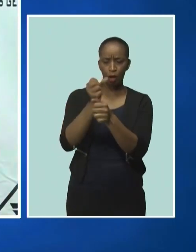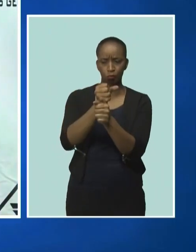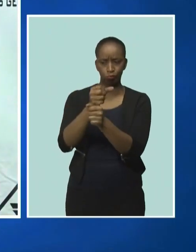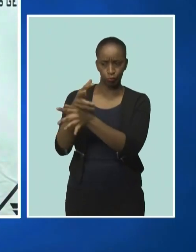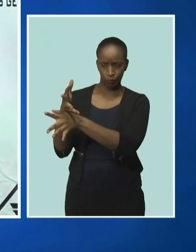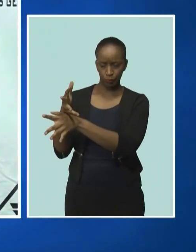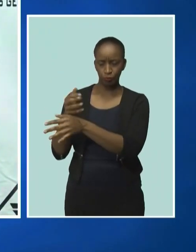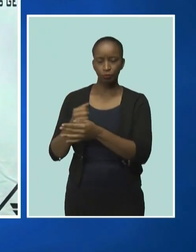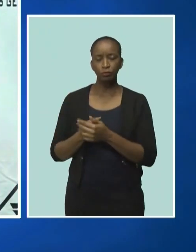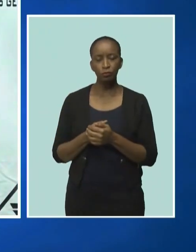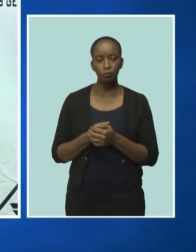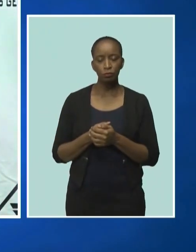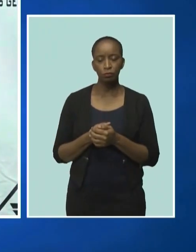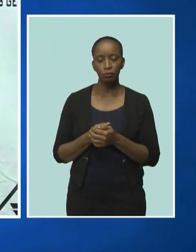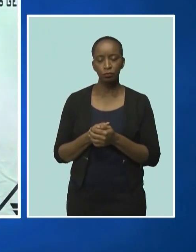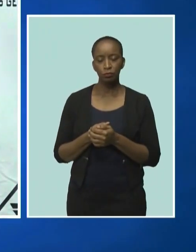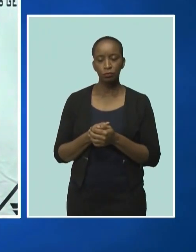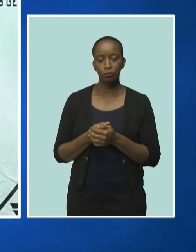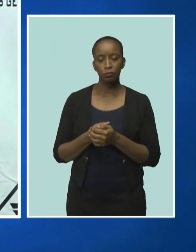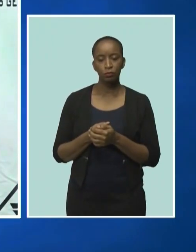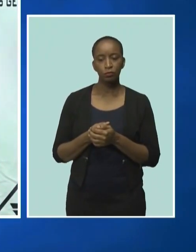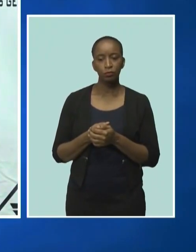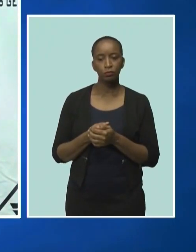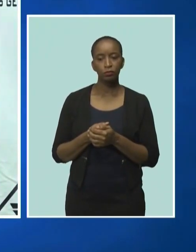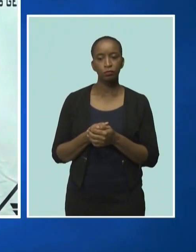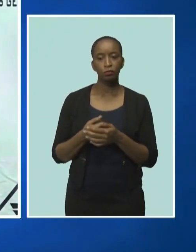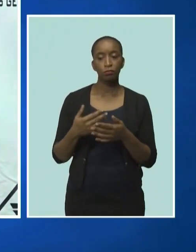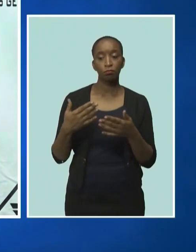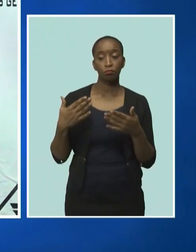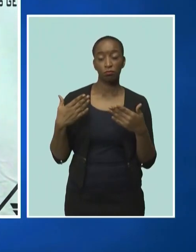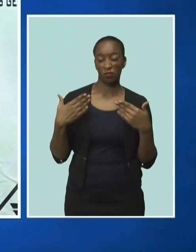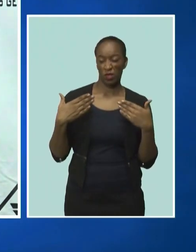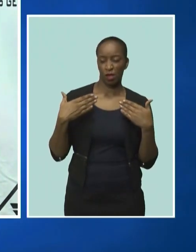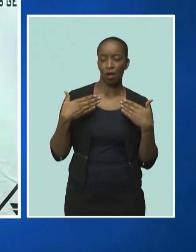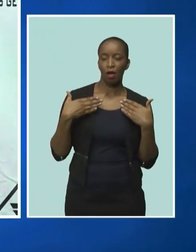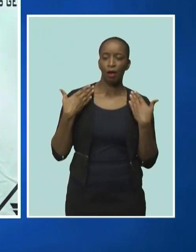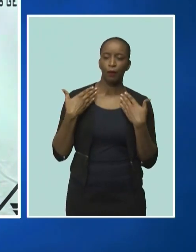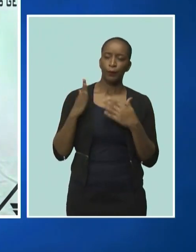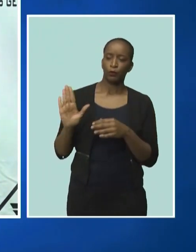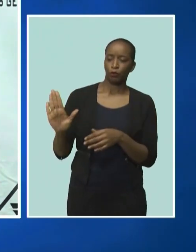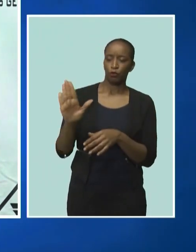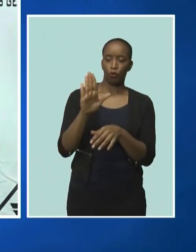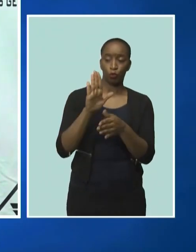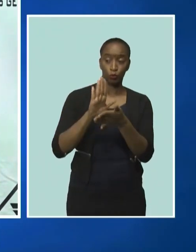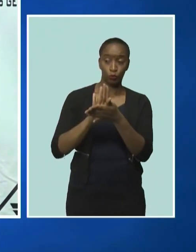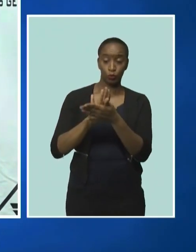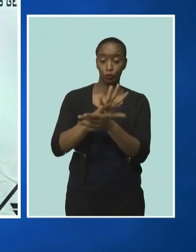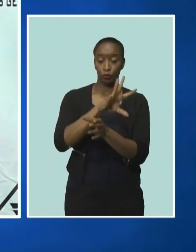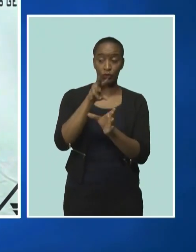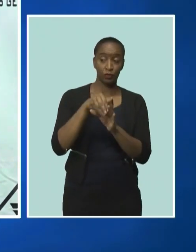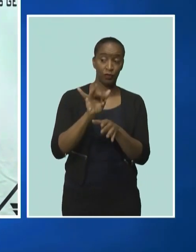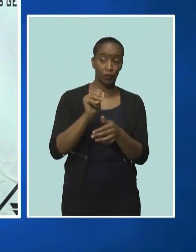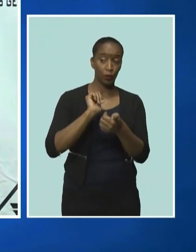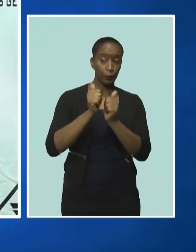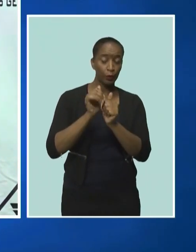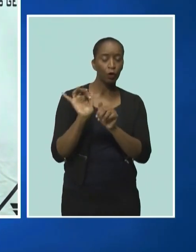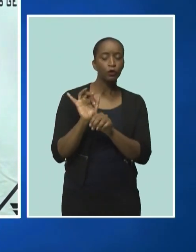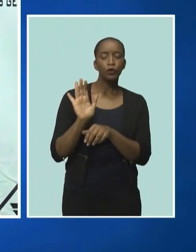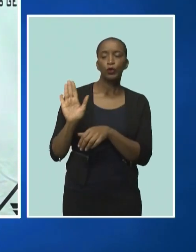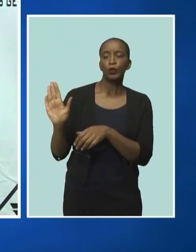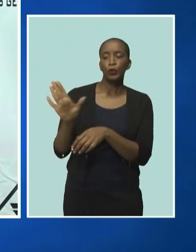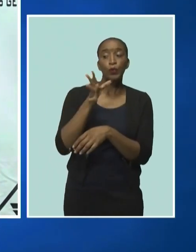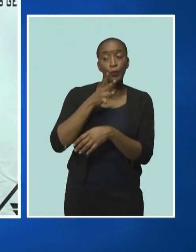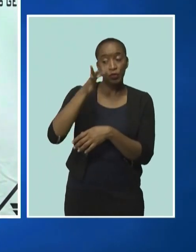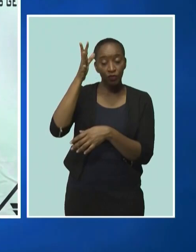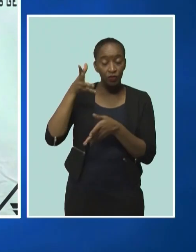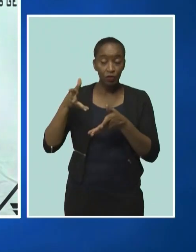happy that these schools have agreed to participate. I'm happy too that the parents allow you to